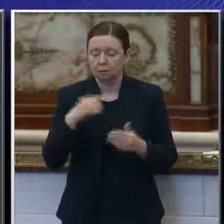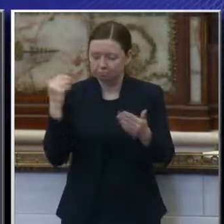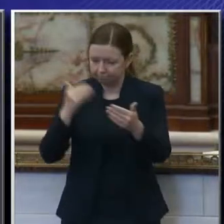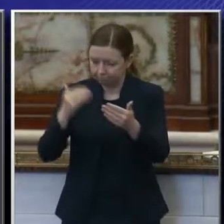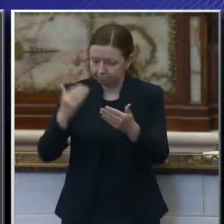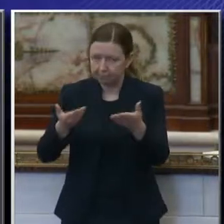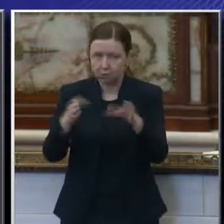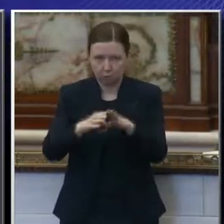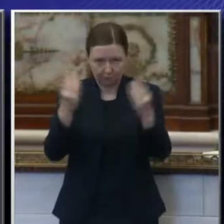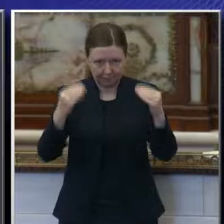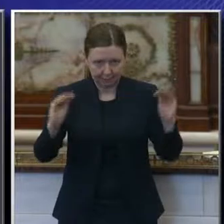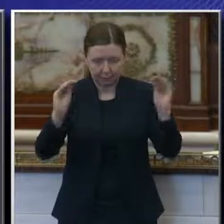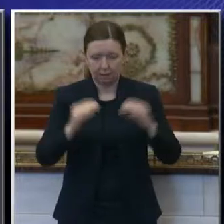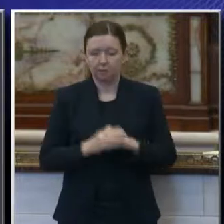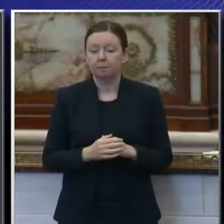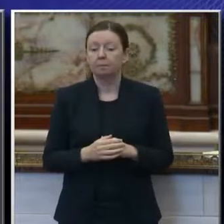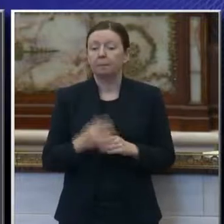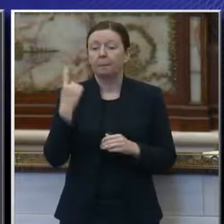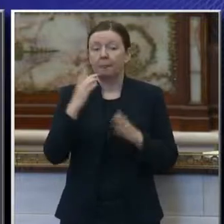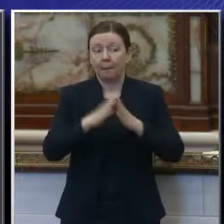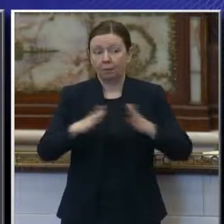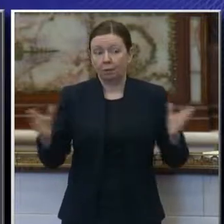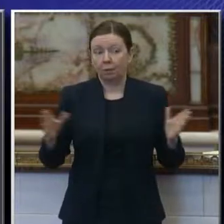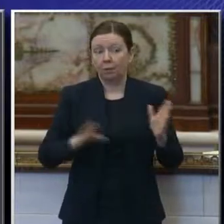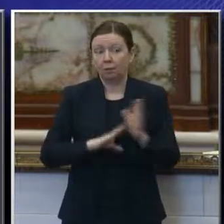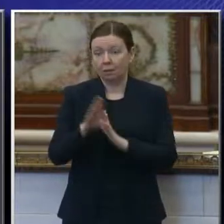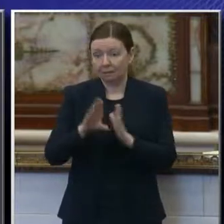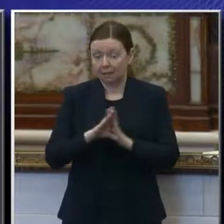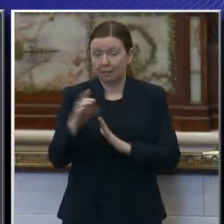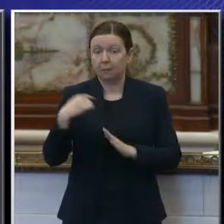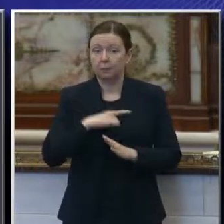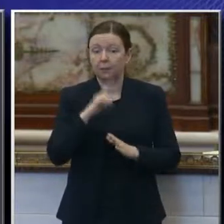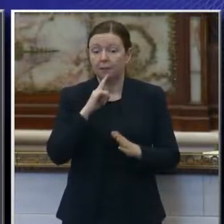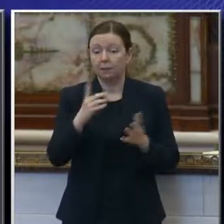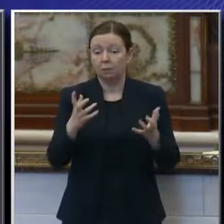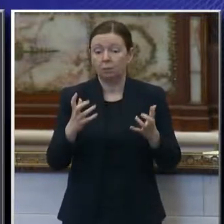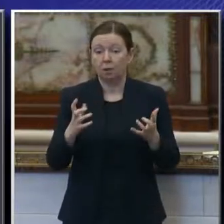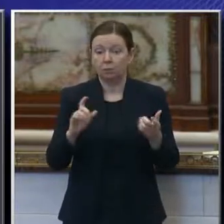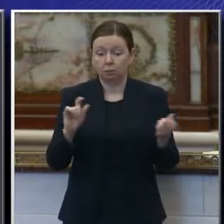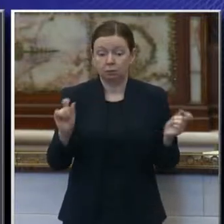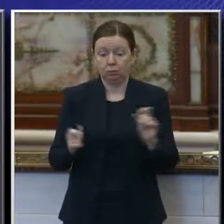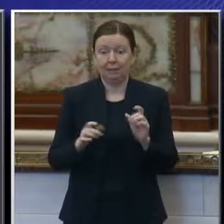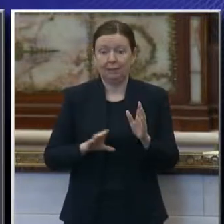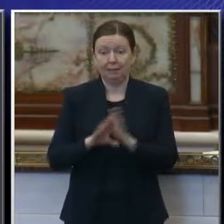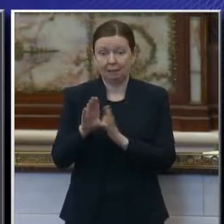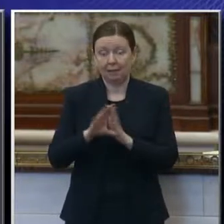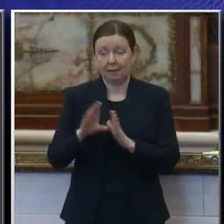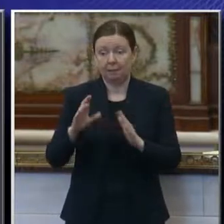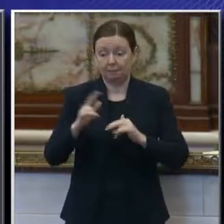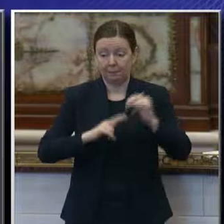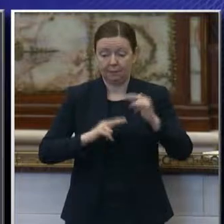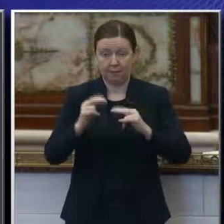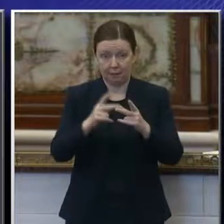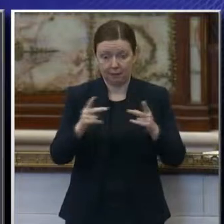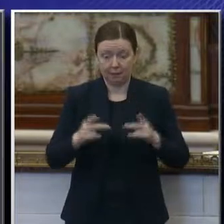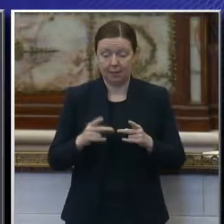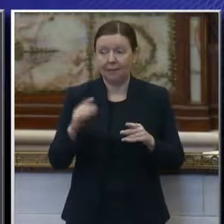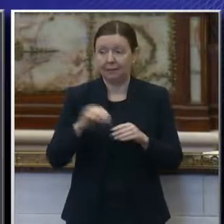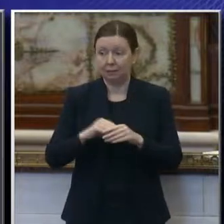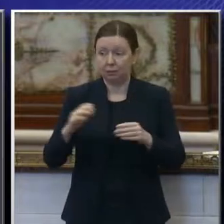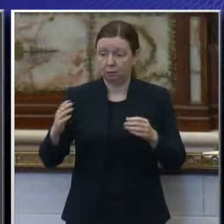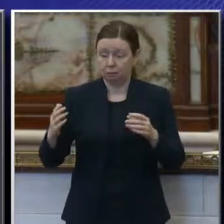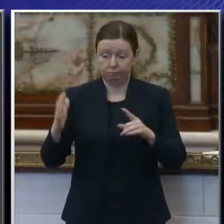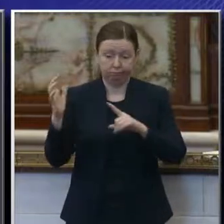close. In terms of the overall development, we are looking to redevelop the site into a state-of-the-art